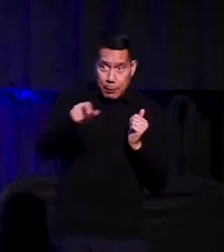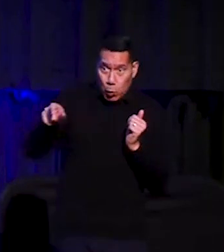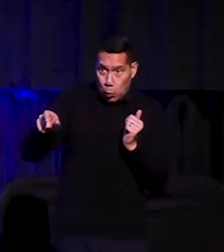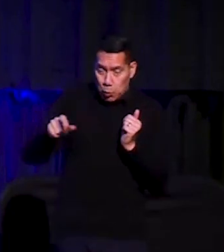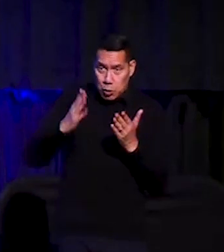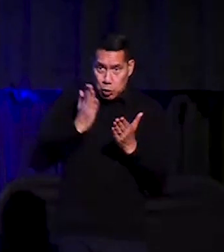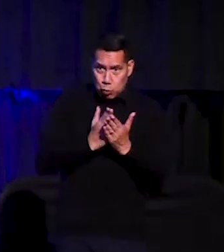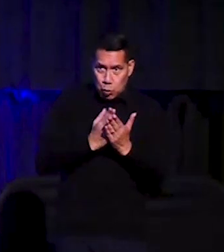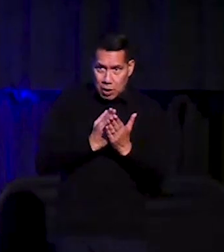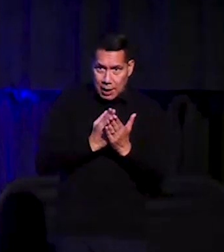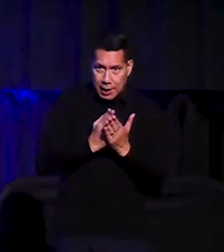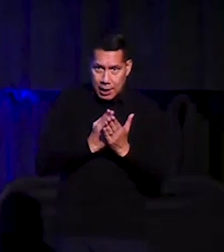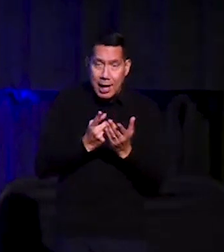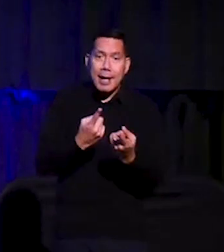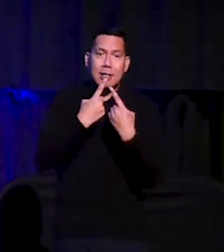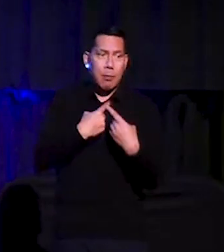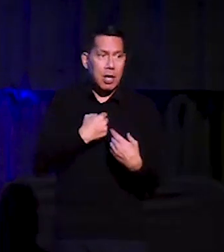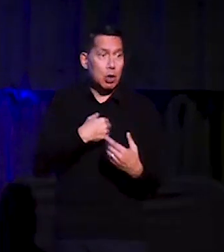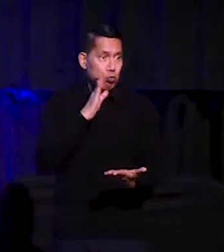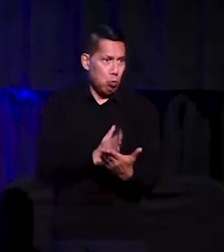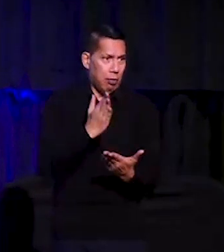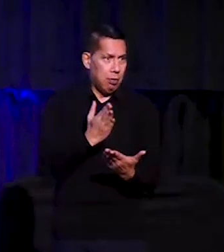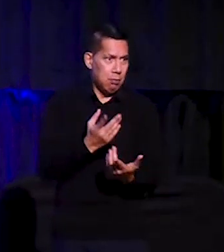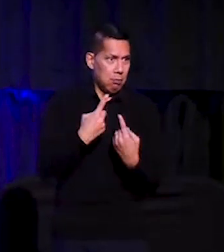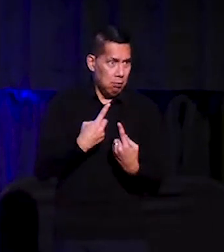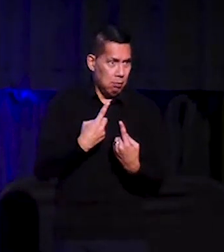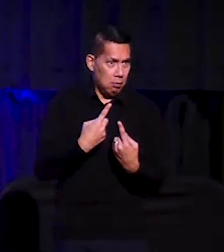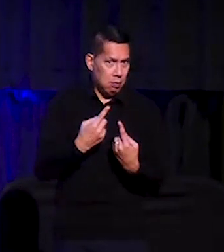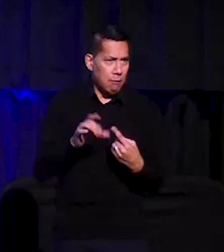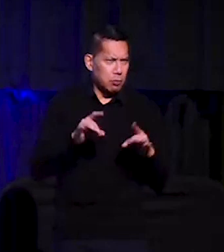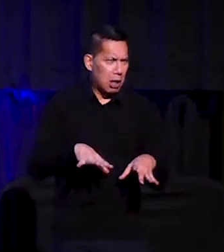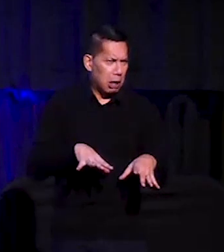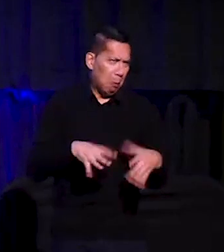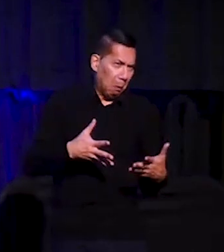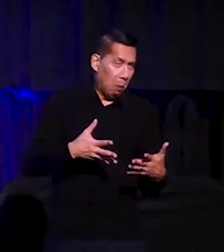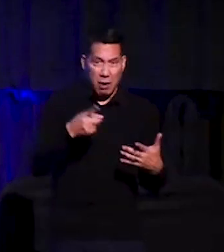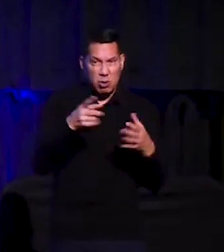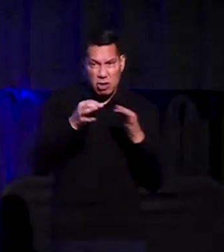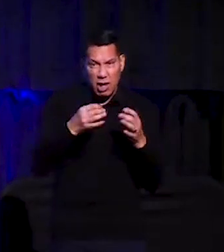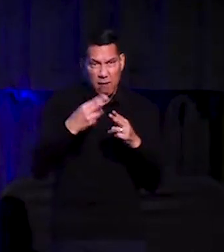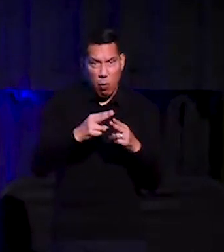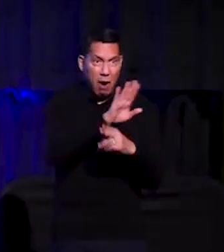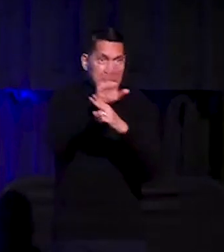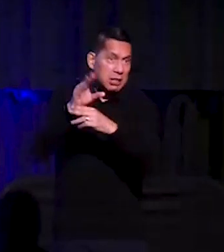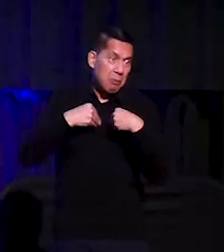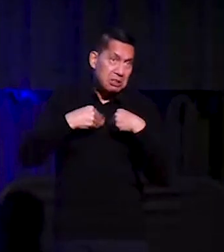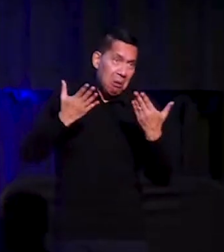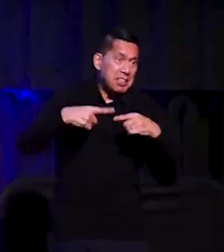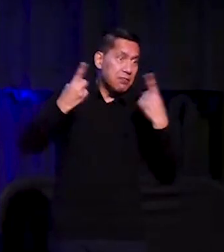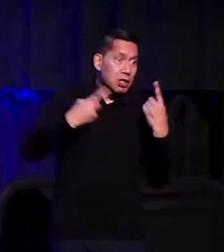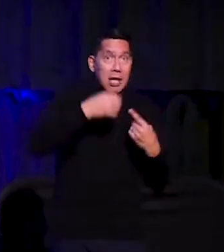truly reflect the true diversity of Australia, unless you're designing for, international companies, then